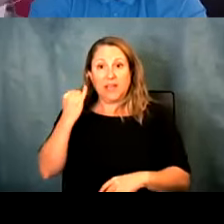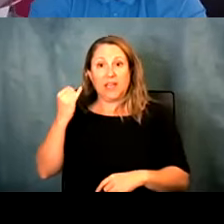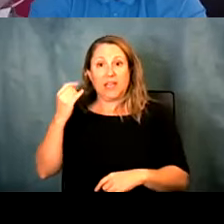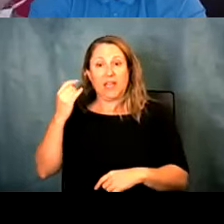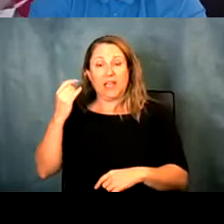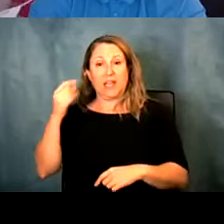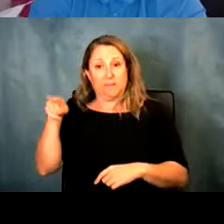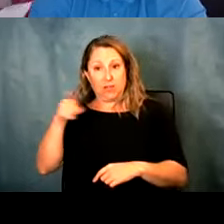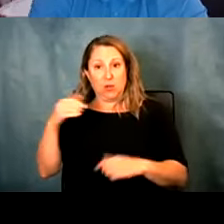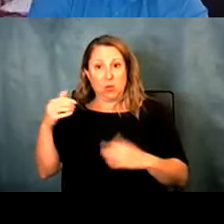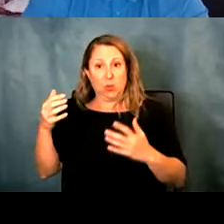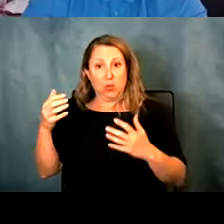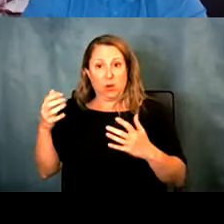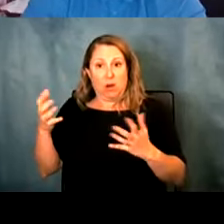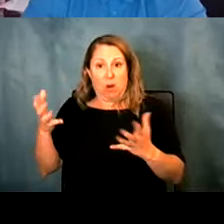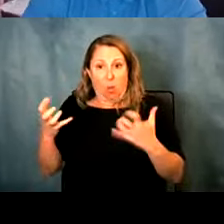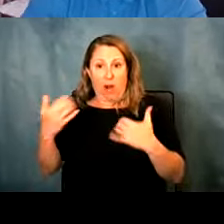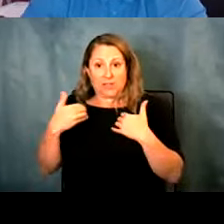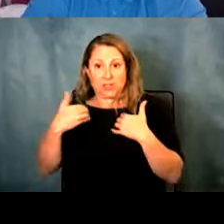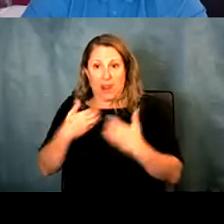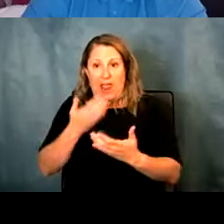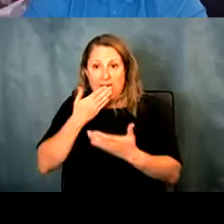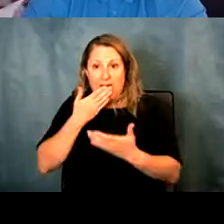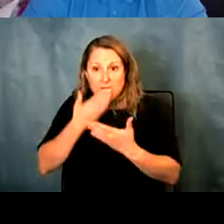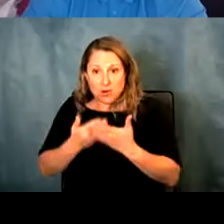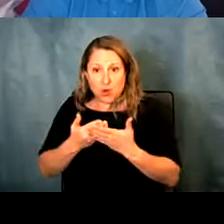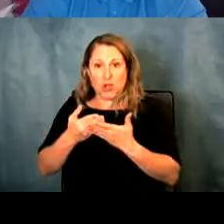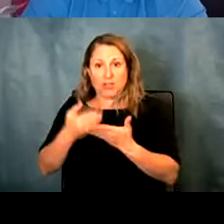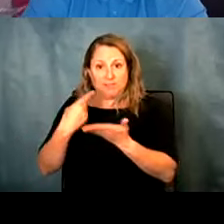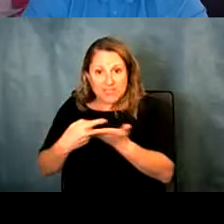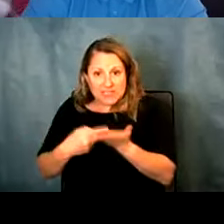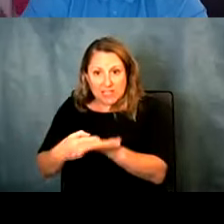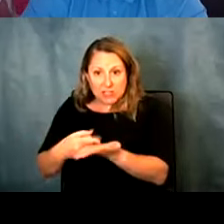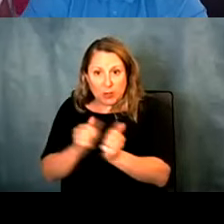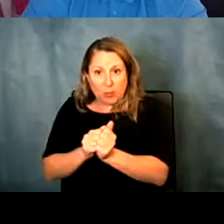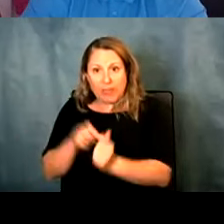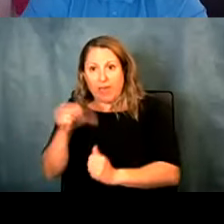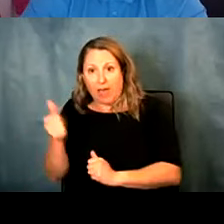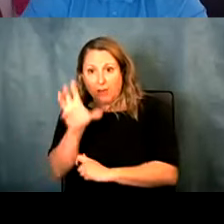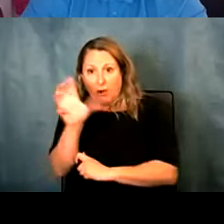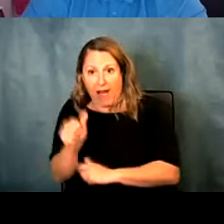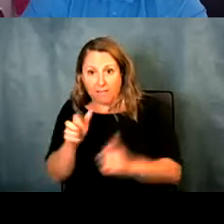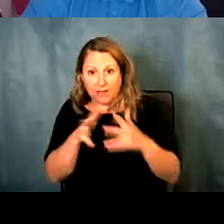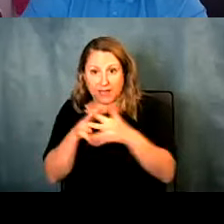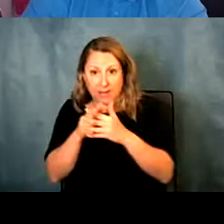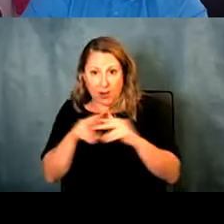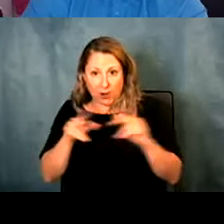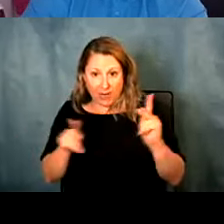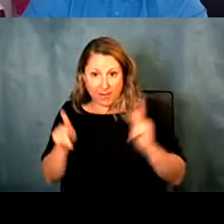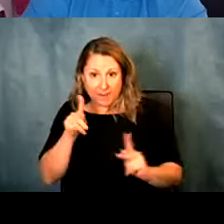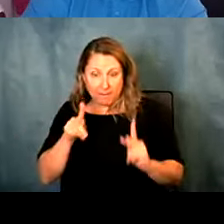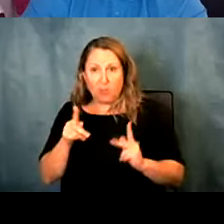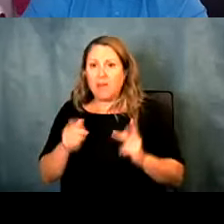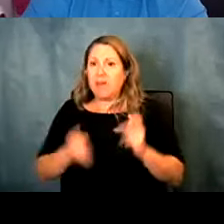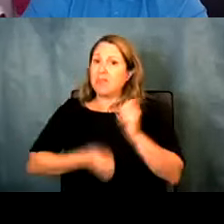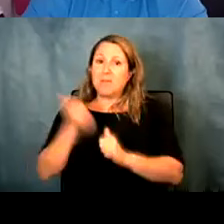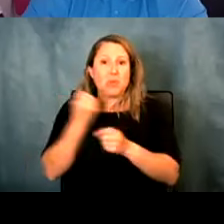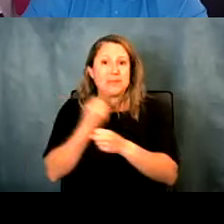and honest conversations with other African-American members in the community, is that the safest choice that you can make is to be